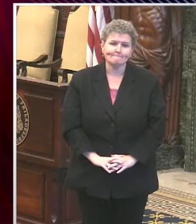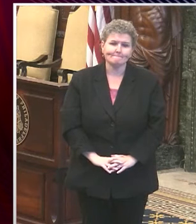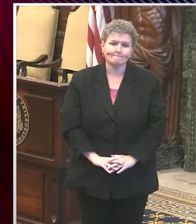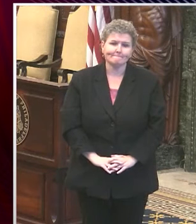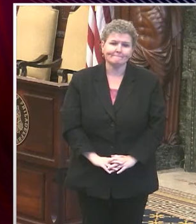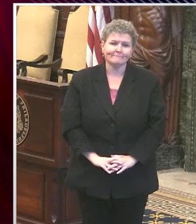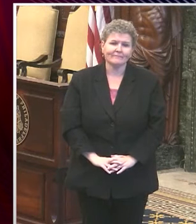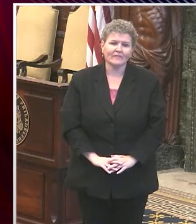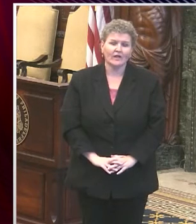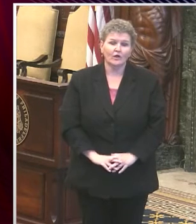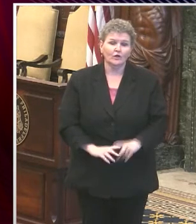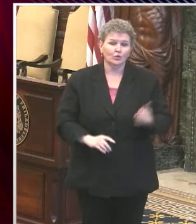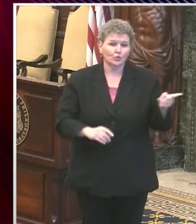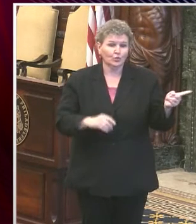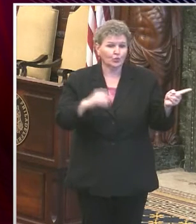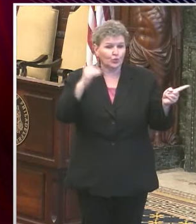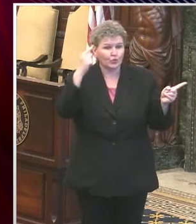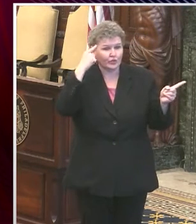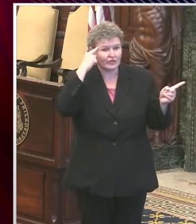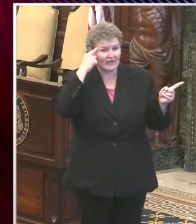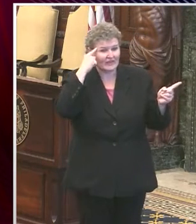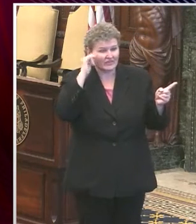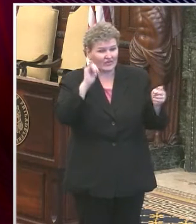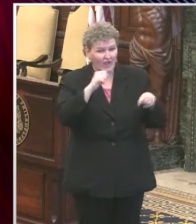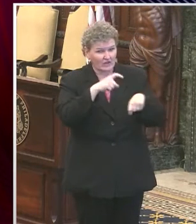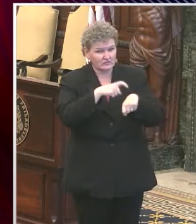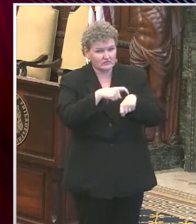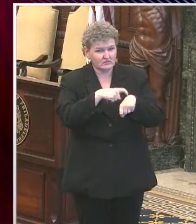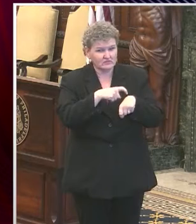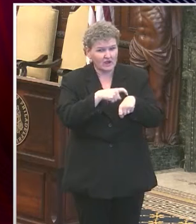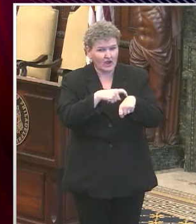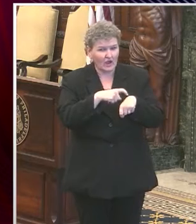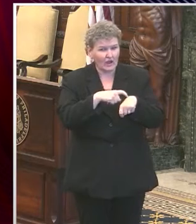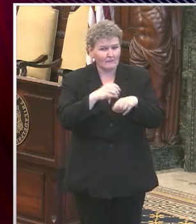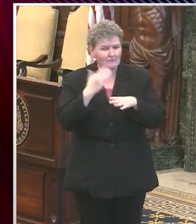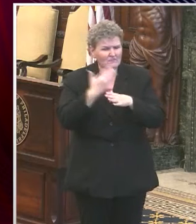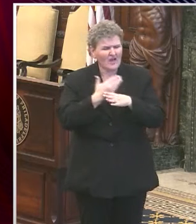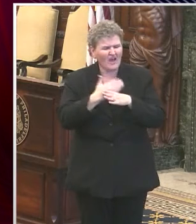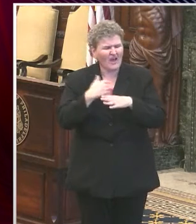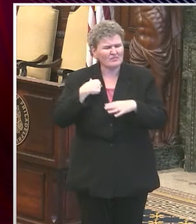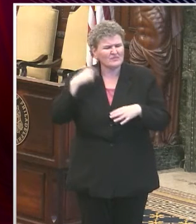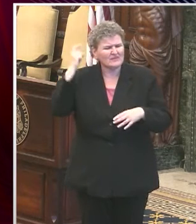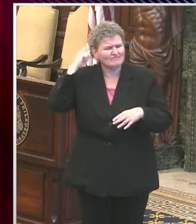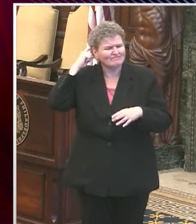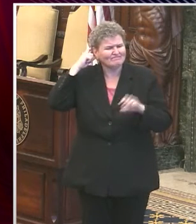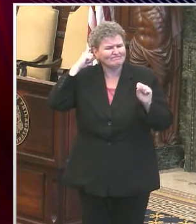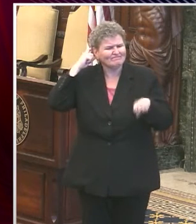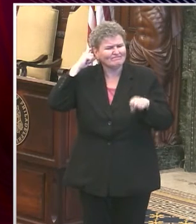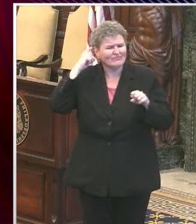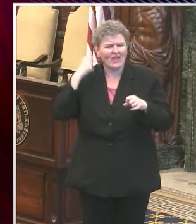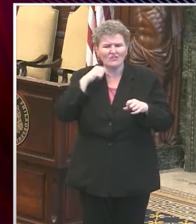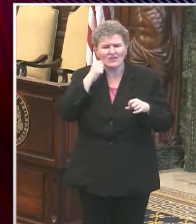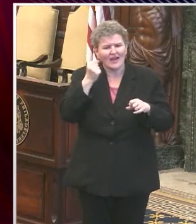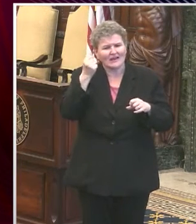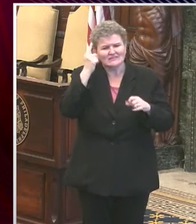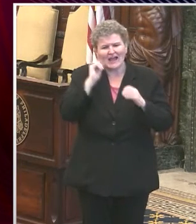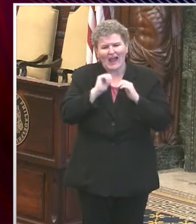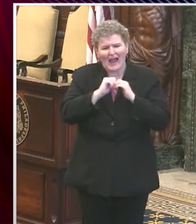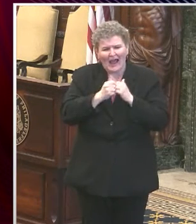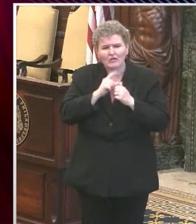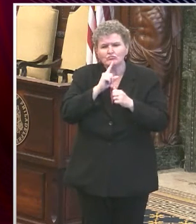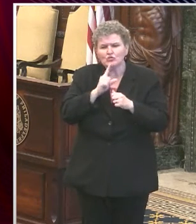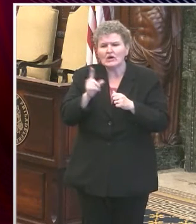Do you think, so at the time, what was kind of bothering me about this, one, because I didn't understand, like how you were basing this, because I saw